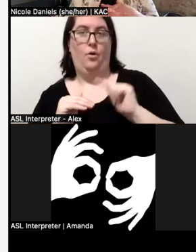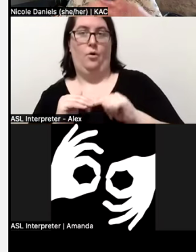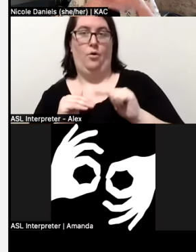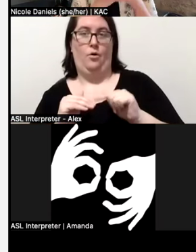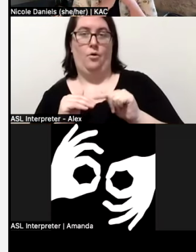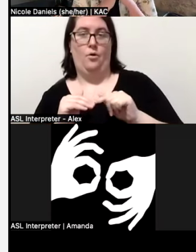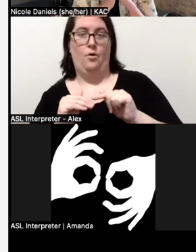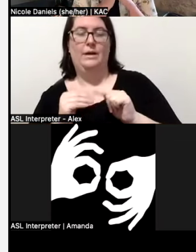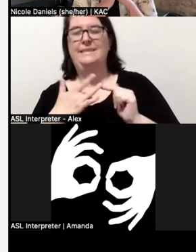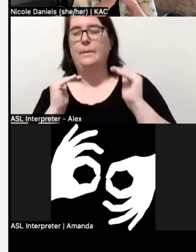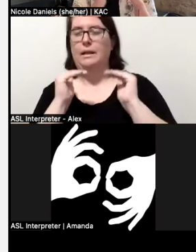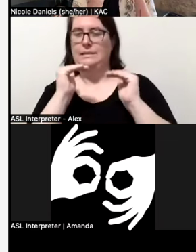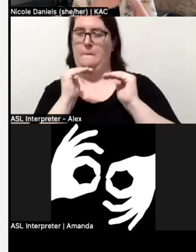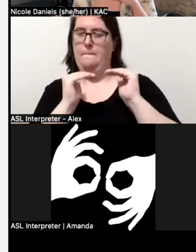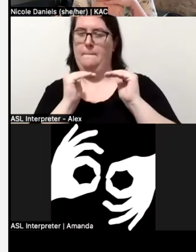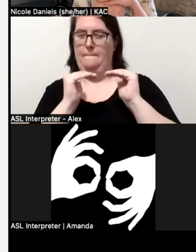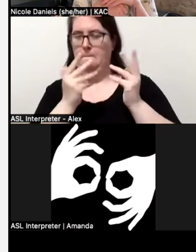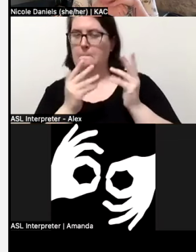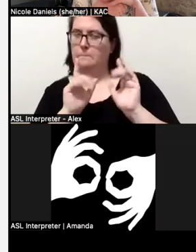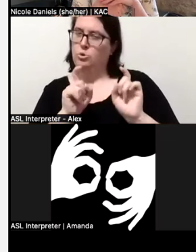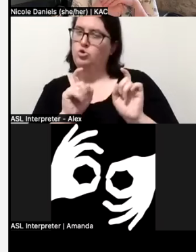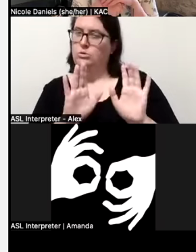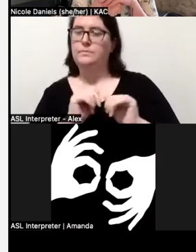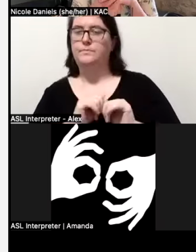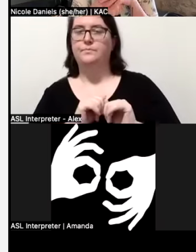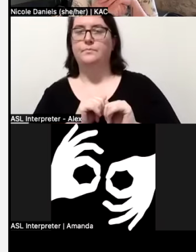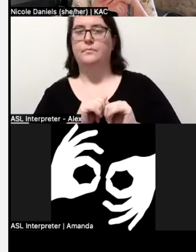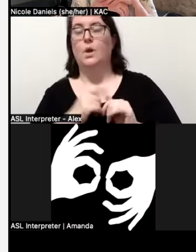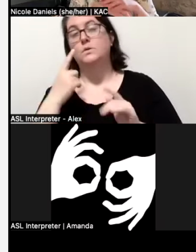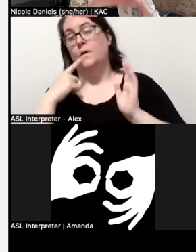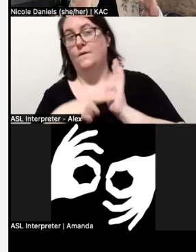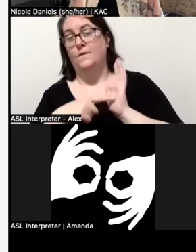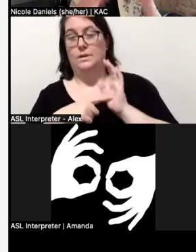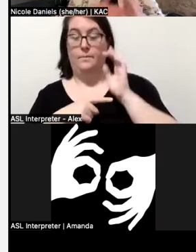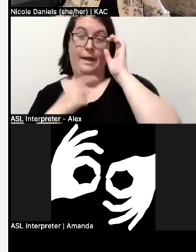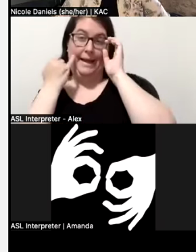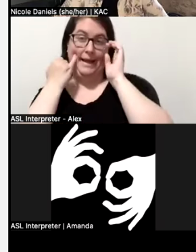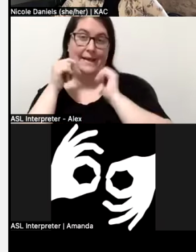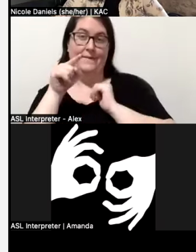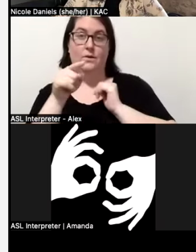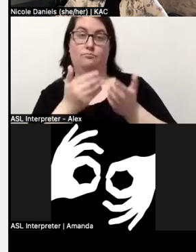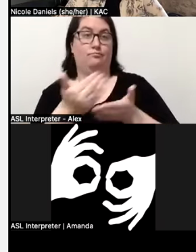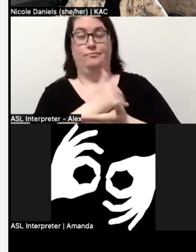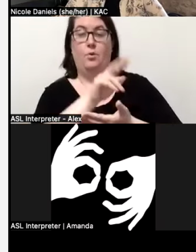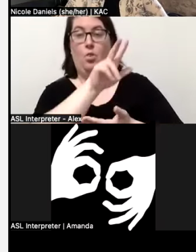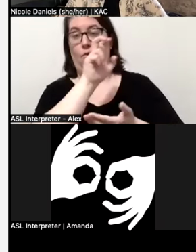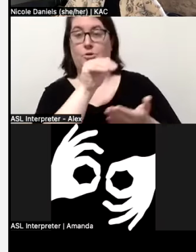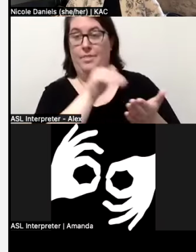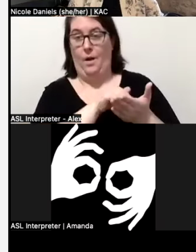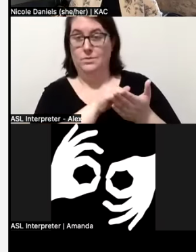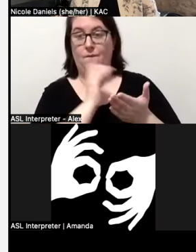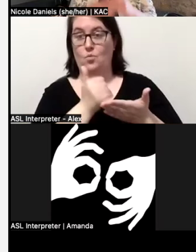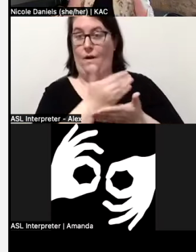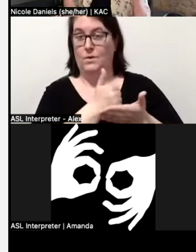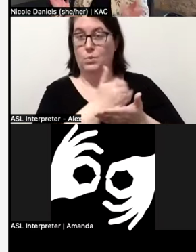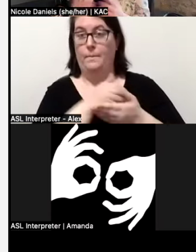with each other. But for example, if you pulled in $300,000 in revenue, but you